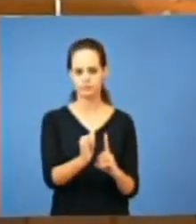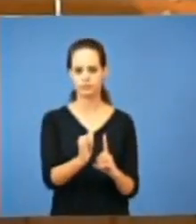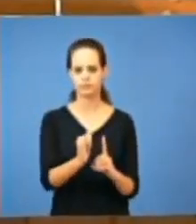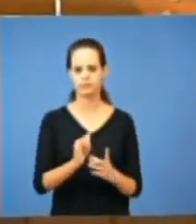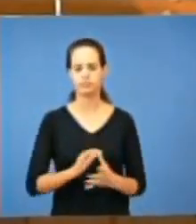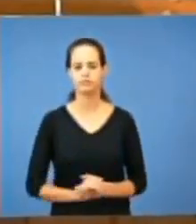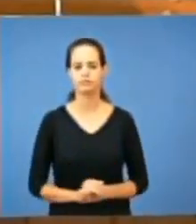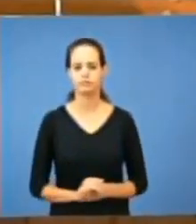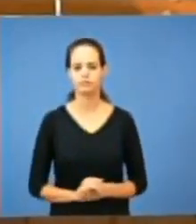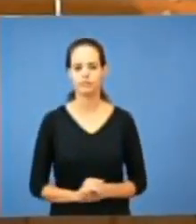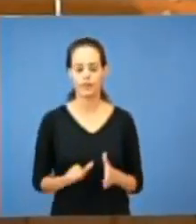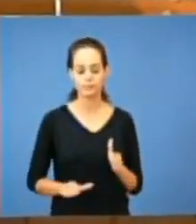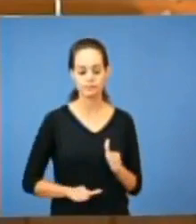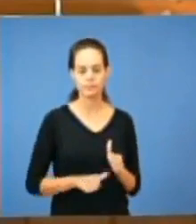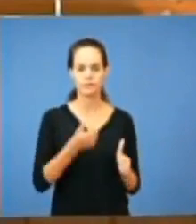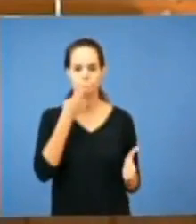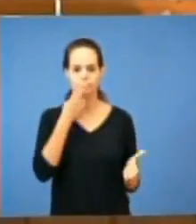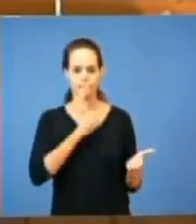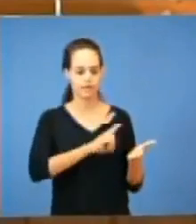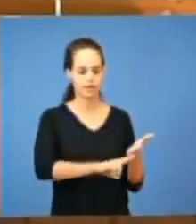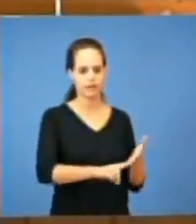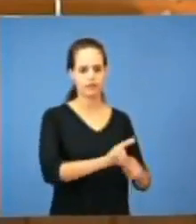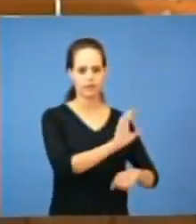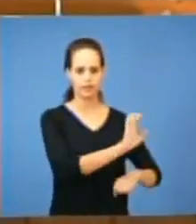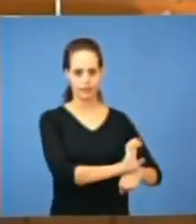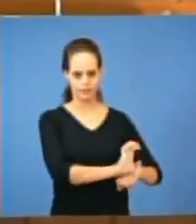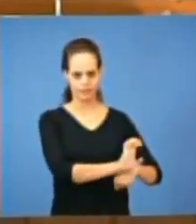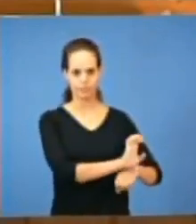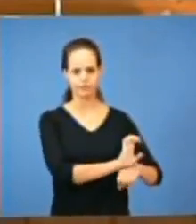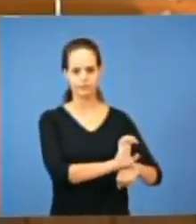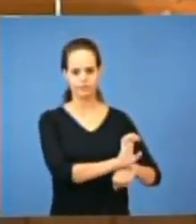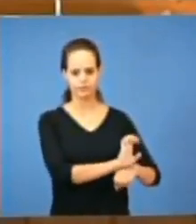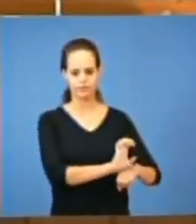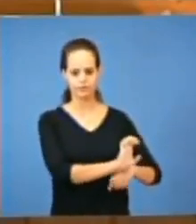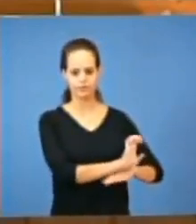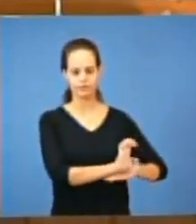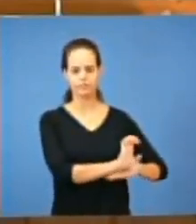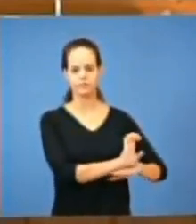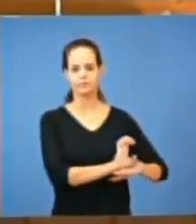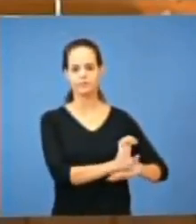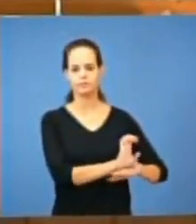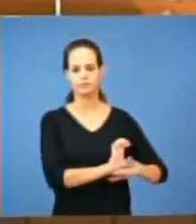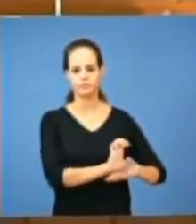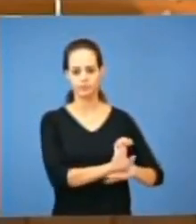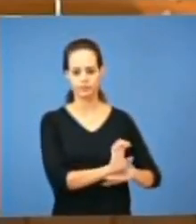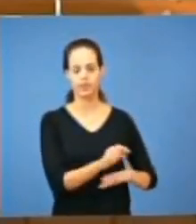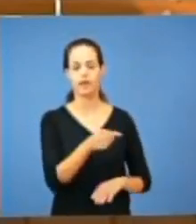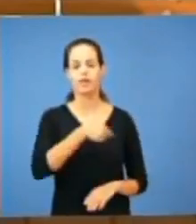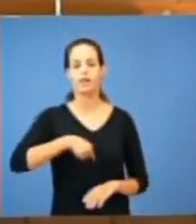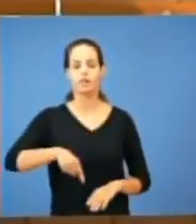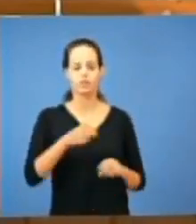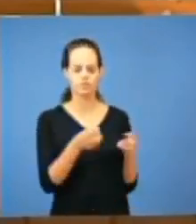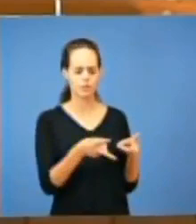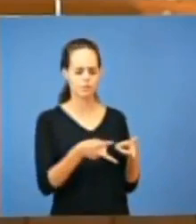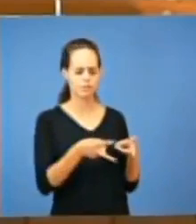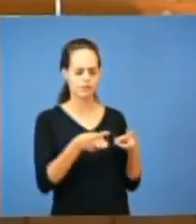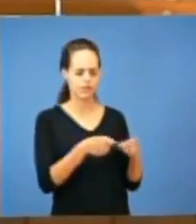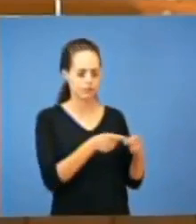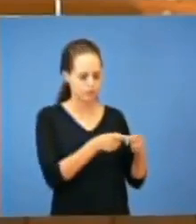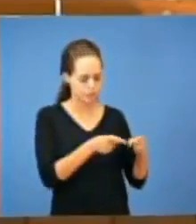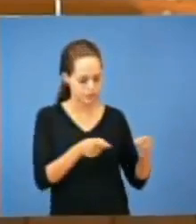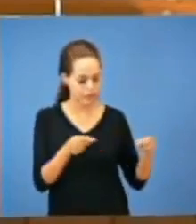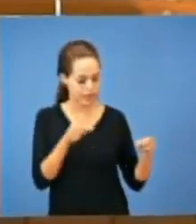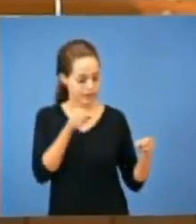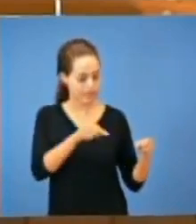example, the first letter was for the church of Ephesus. And we're going to observe that at that